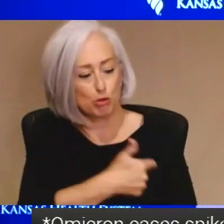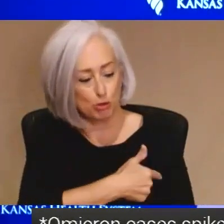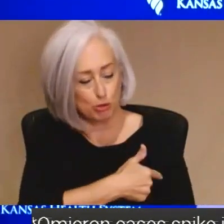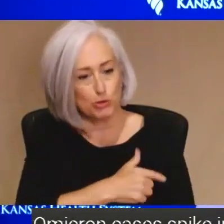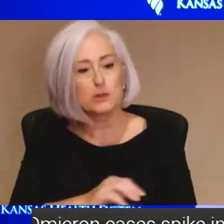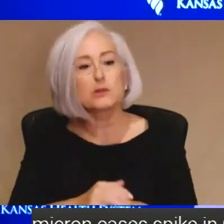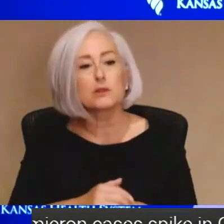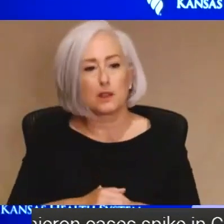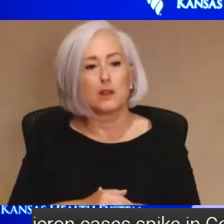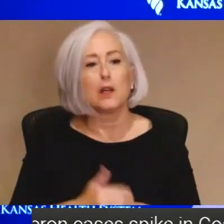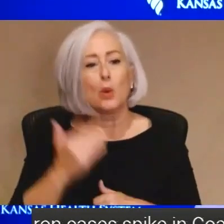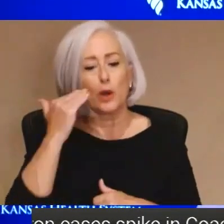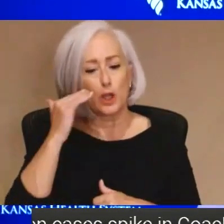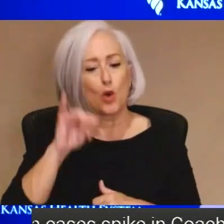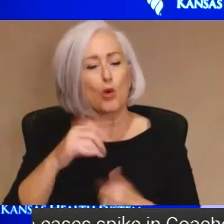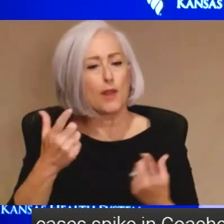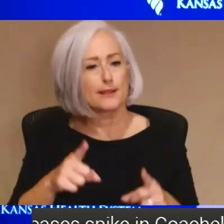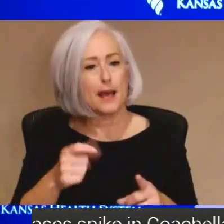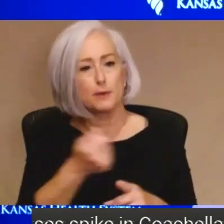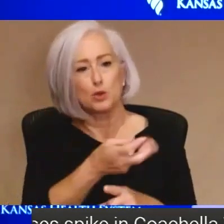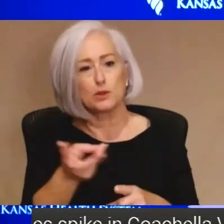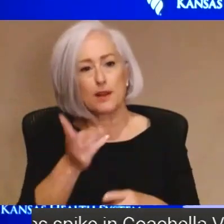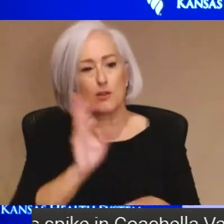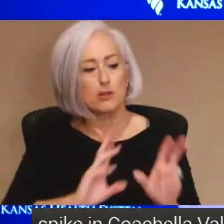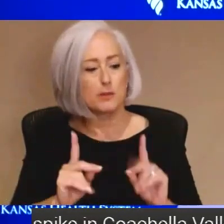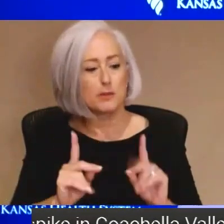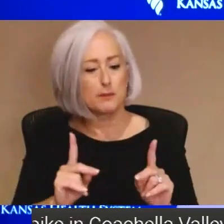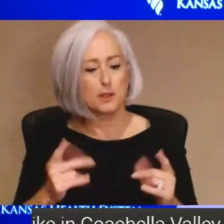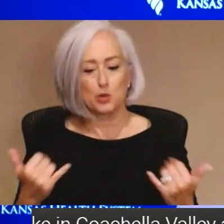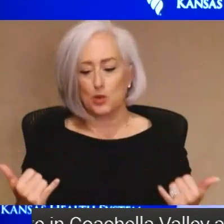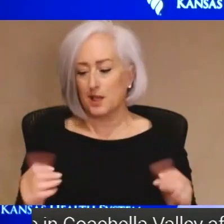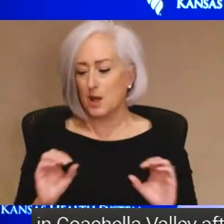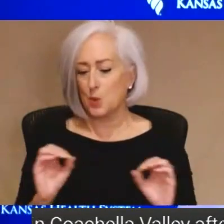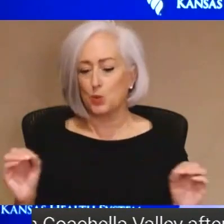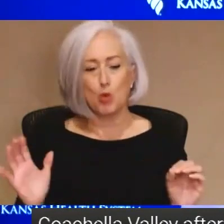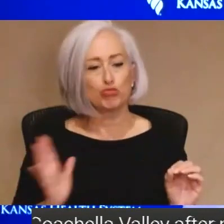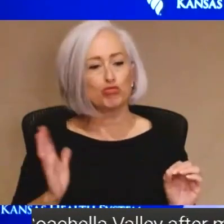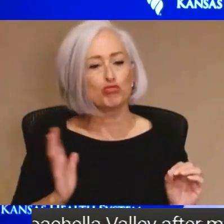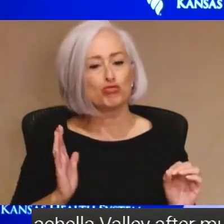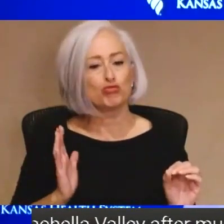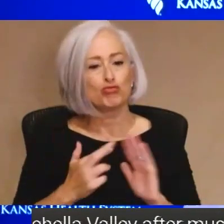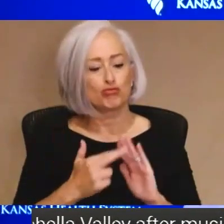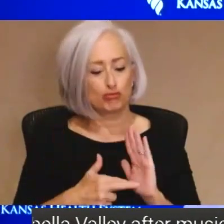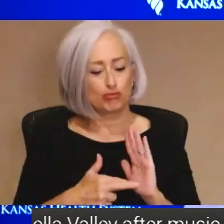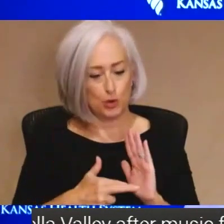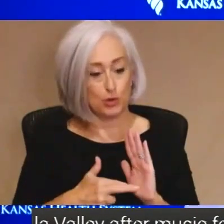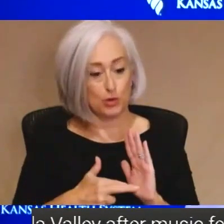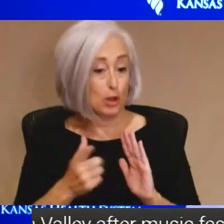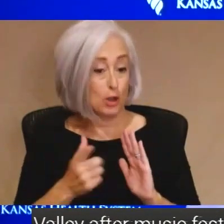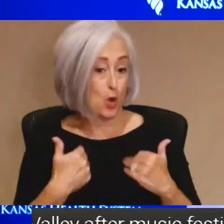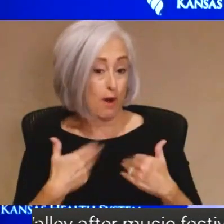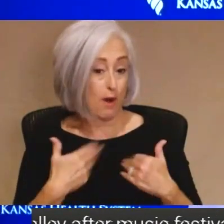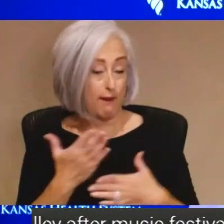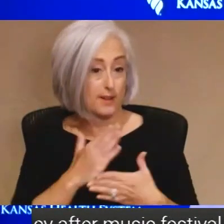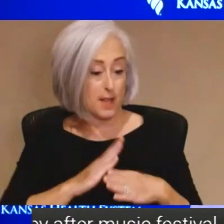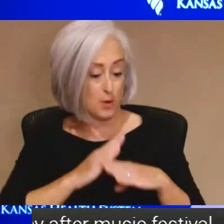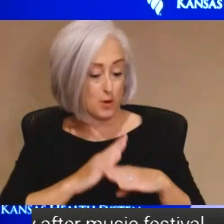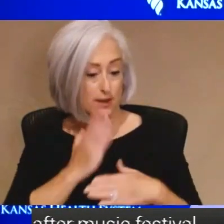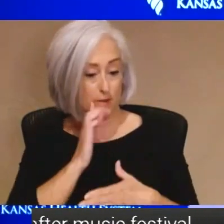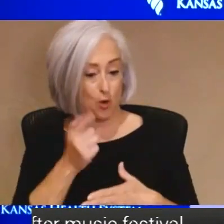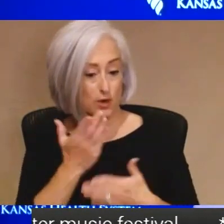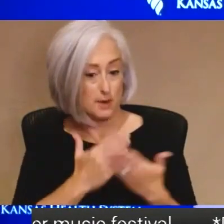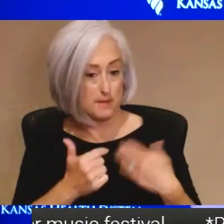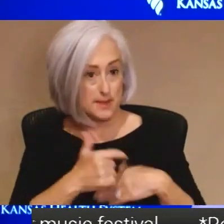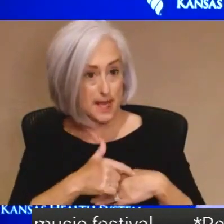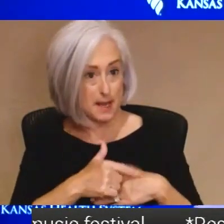people. Right now, there is no other formal guidance. But I think you are protected now for a little bit. You've had some natural immune